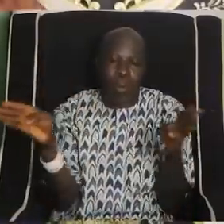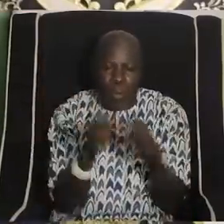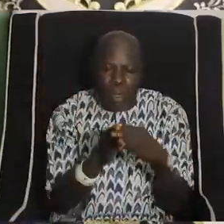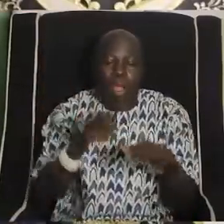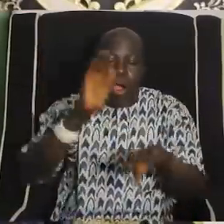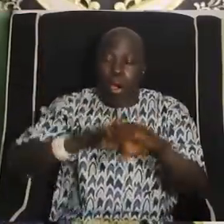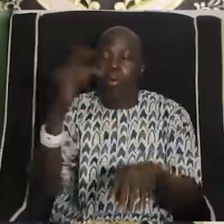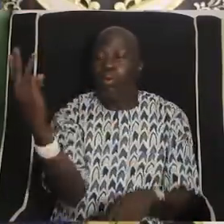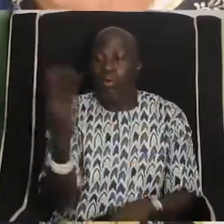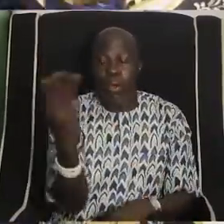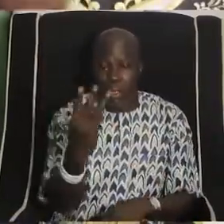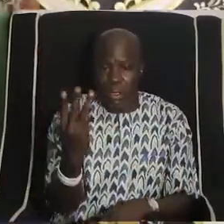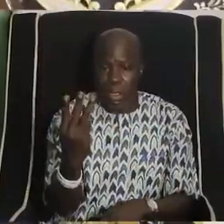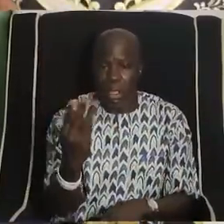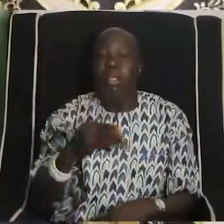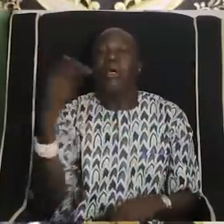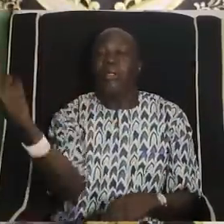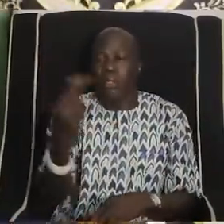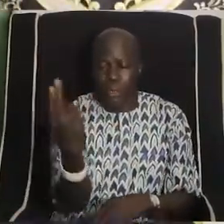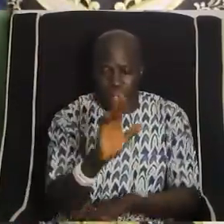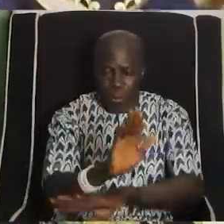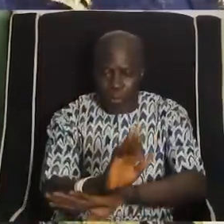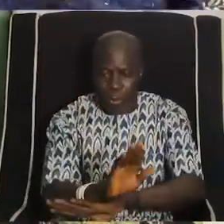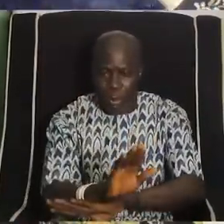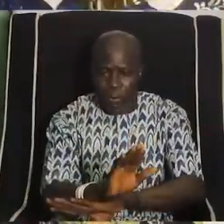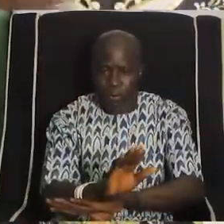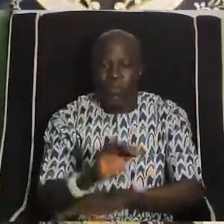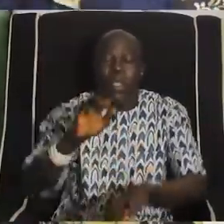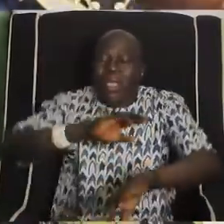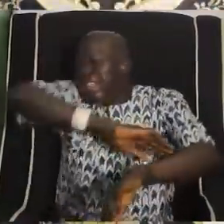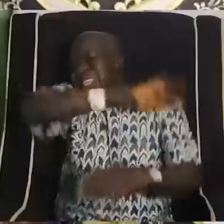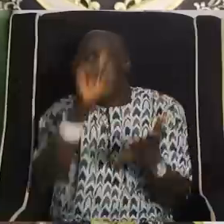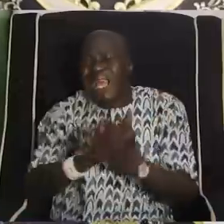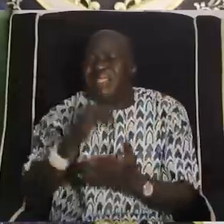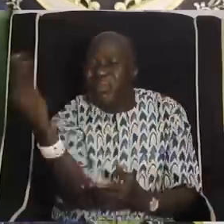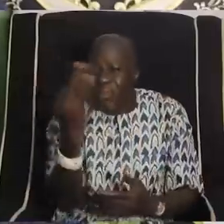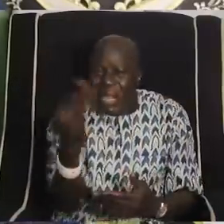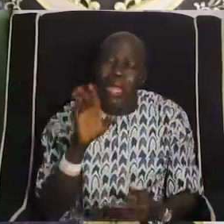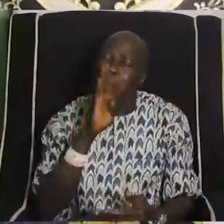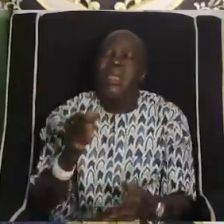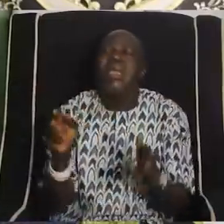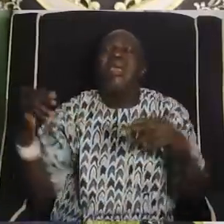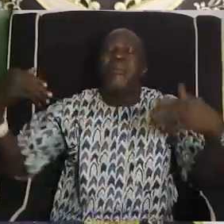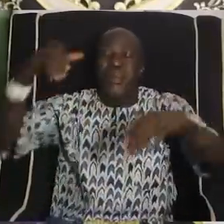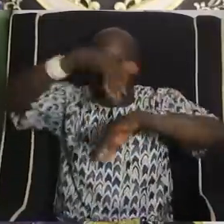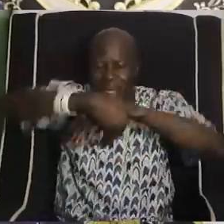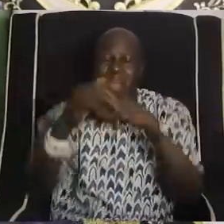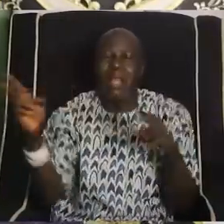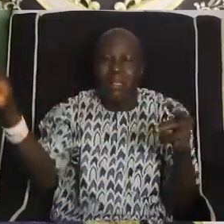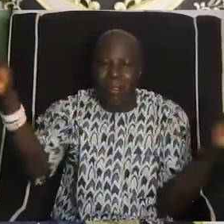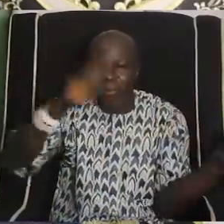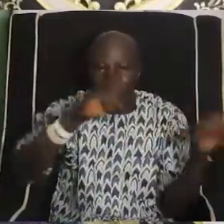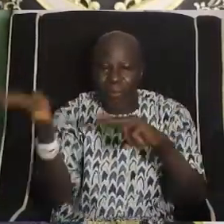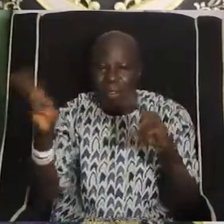Irole Wednesday evening. Irole Thursday. Thursday evening. So what if Friday? What day? So I said Friday will be a good day. It will